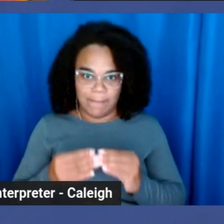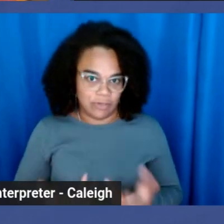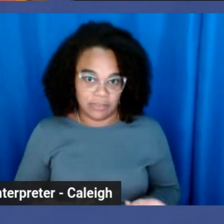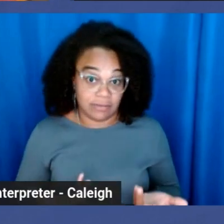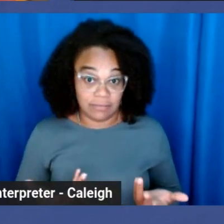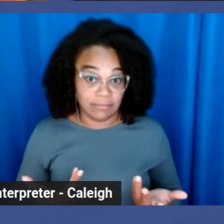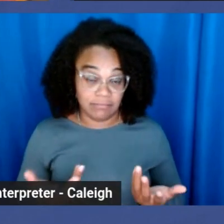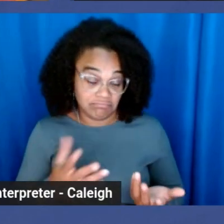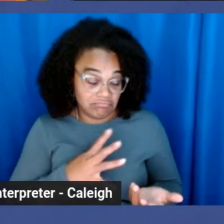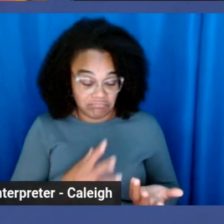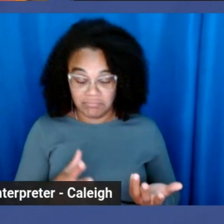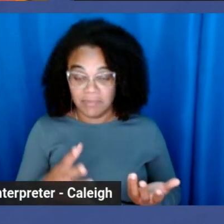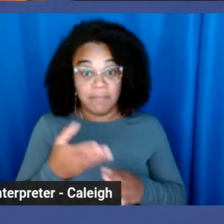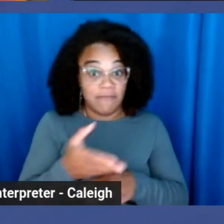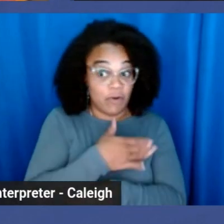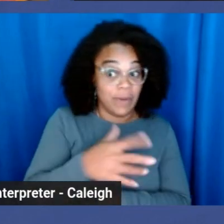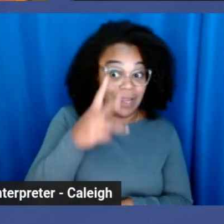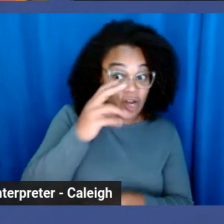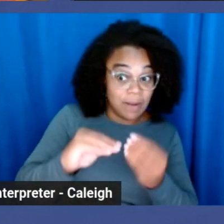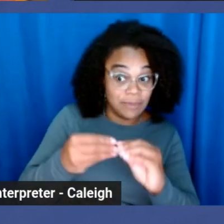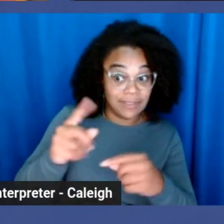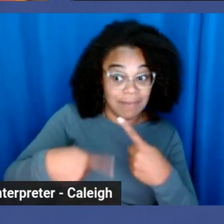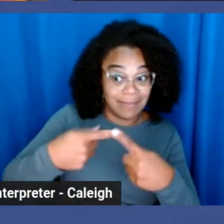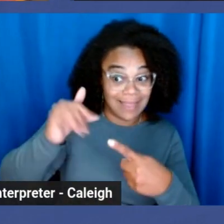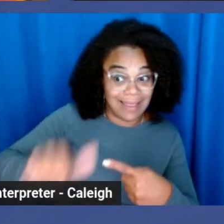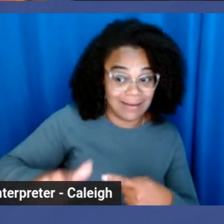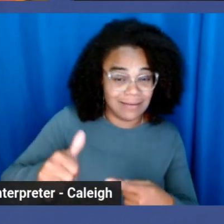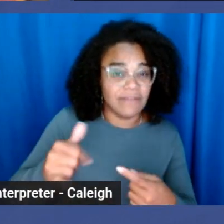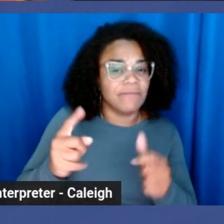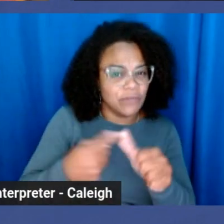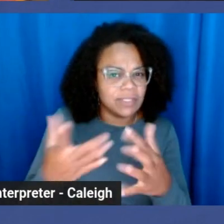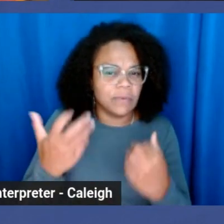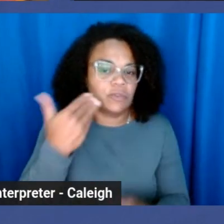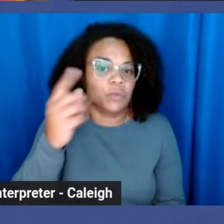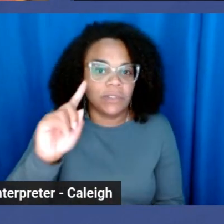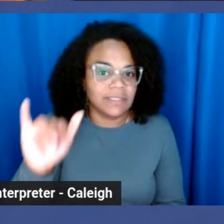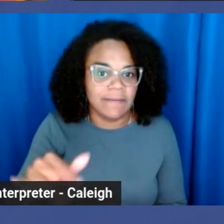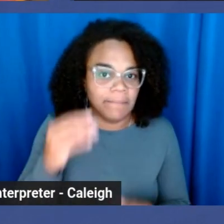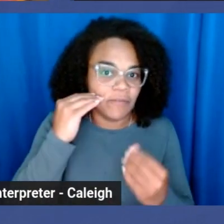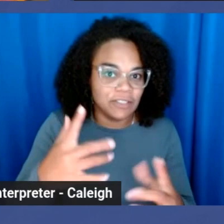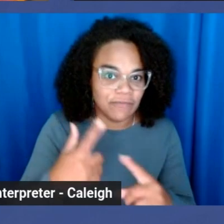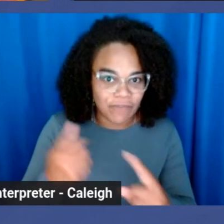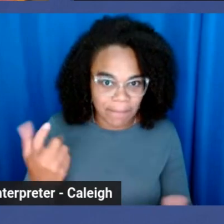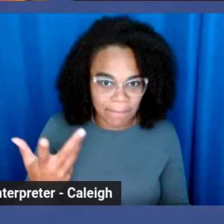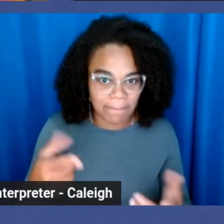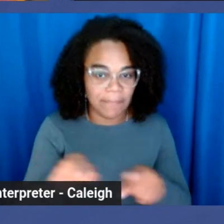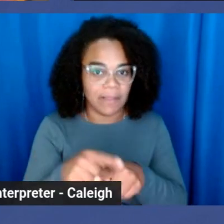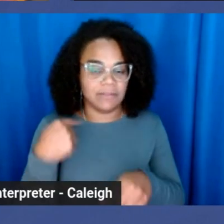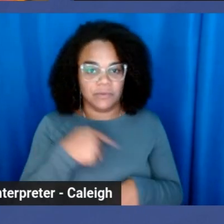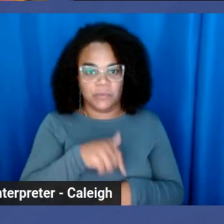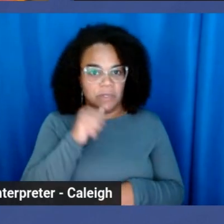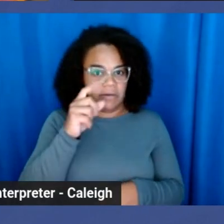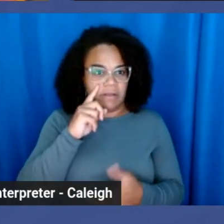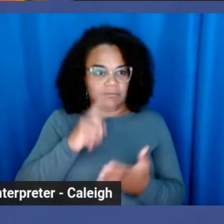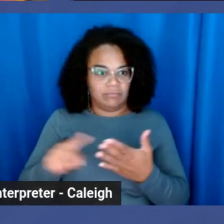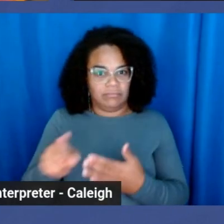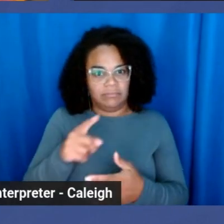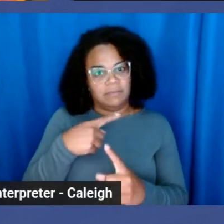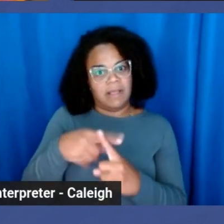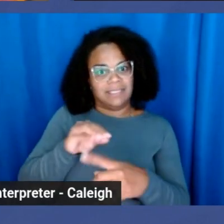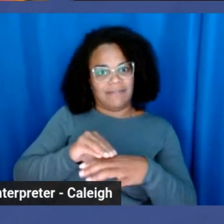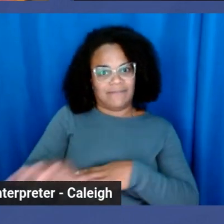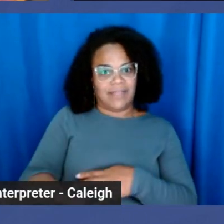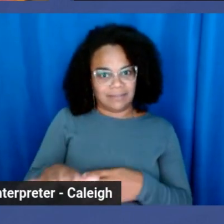right? So, like, if we're hearing numbers about that, where did that come from? We're also not looking at positive effects of sex. So much of the research we have is